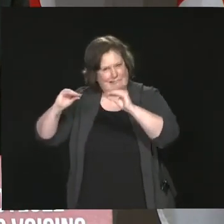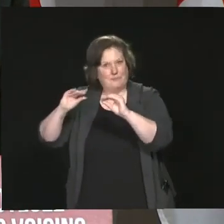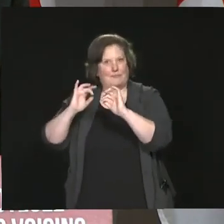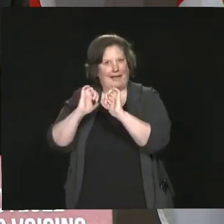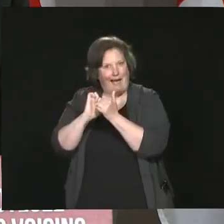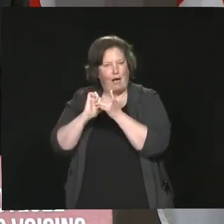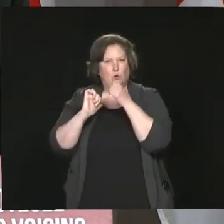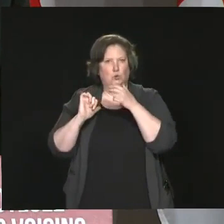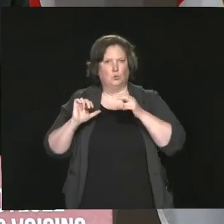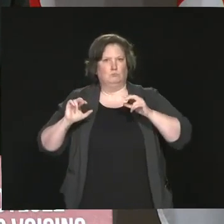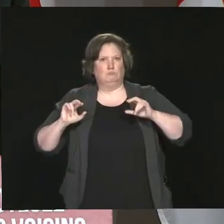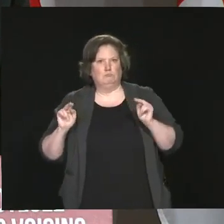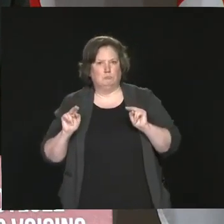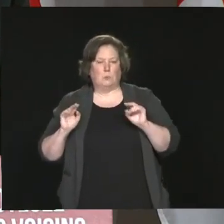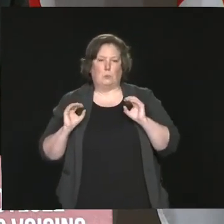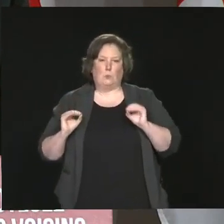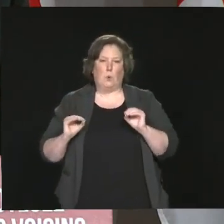so